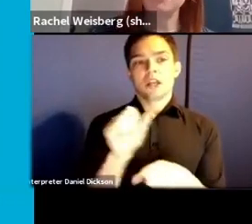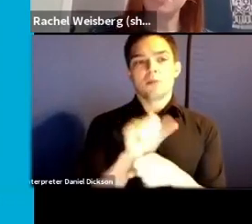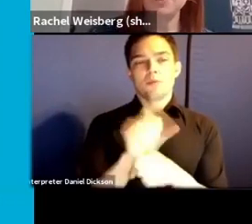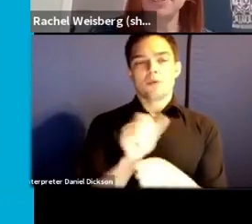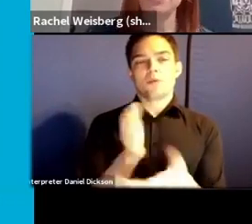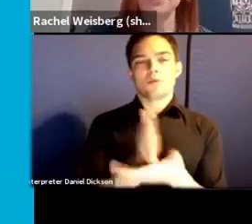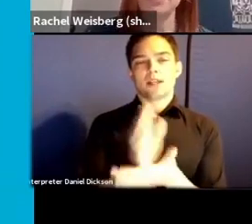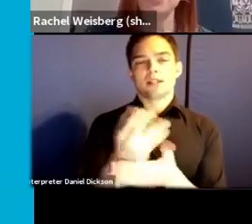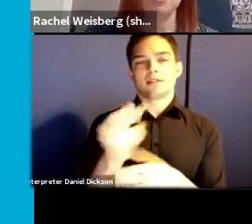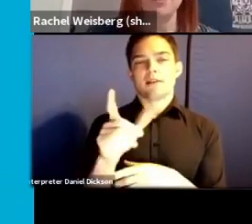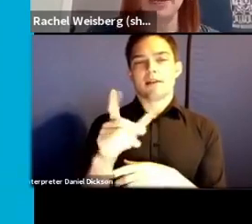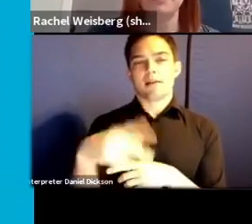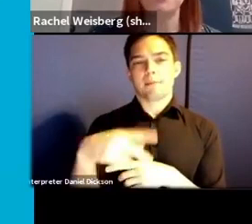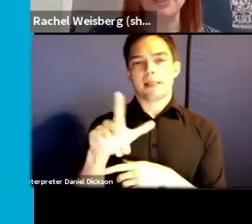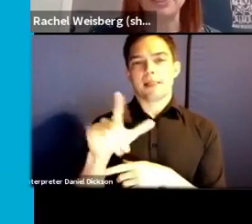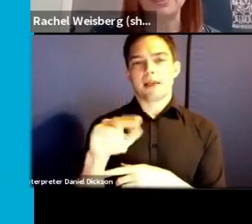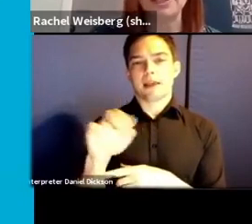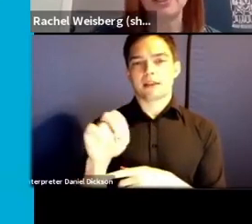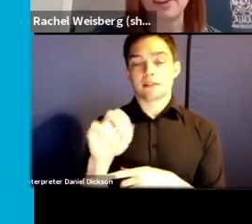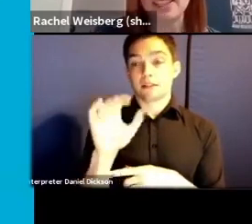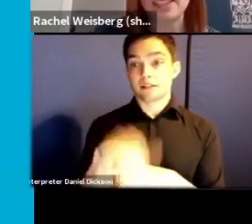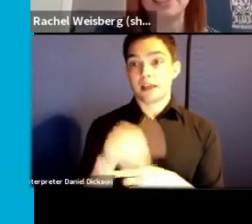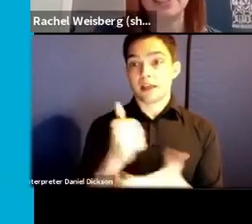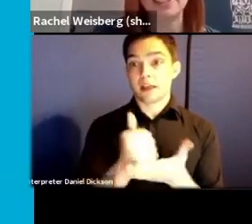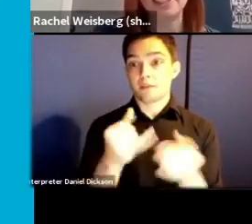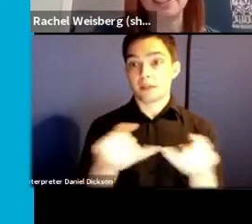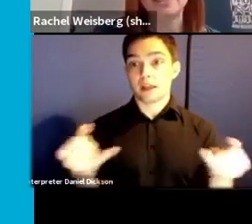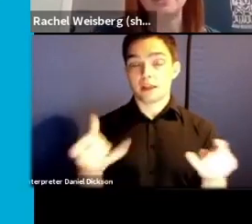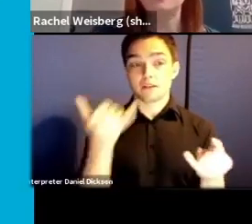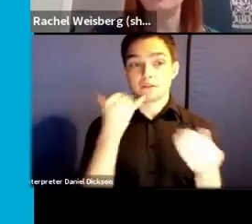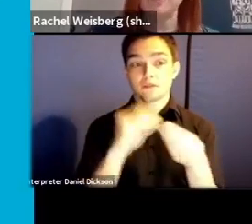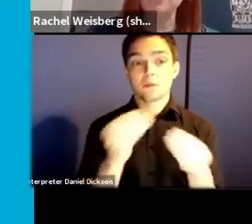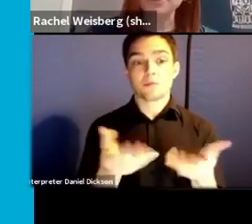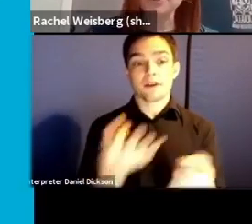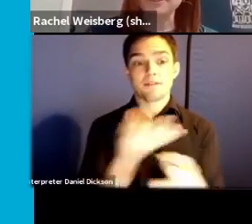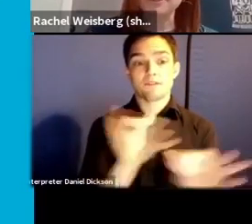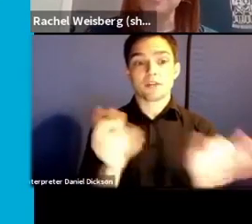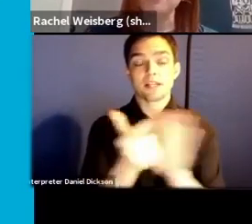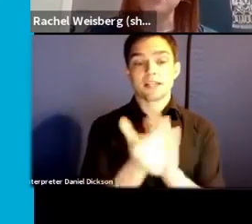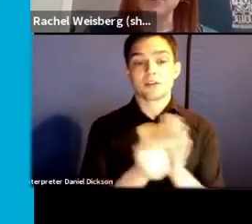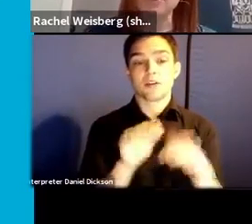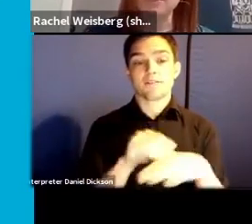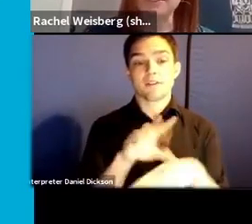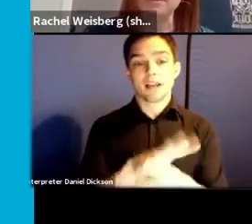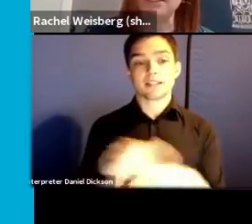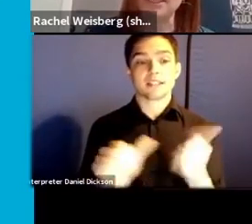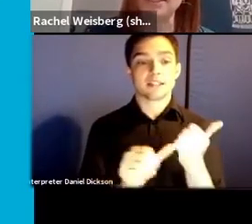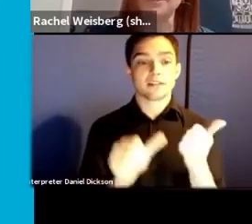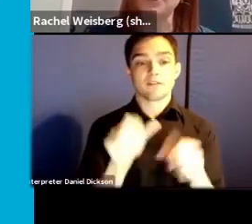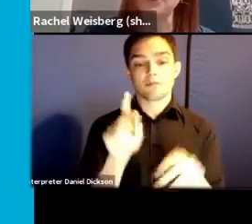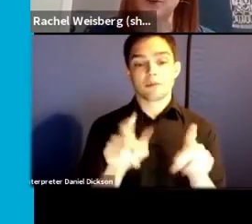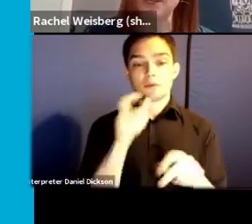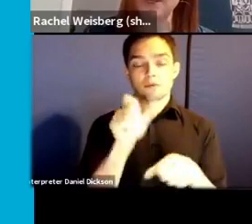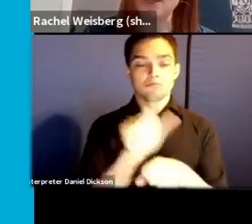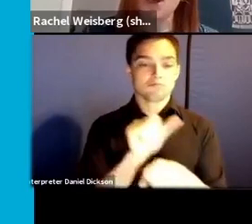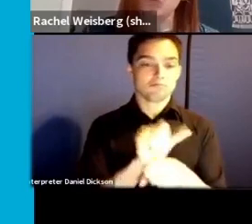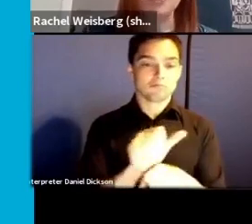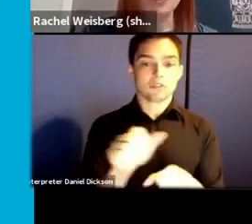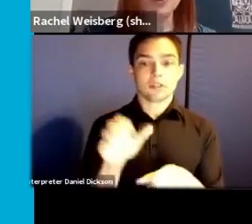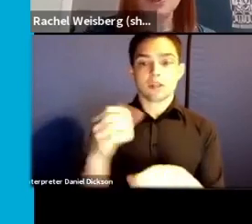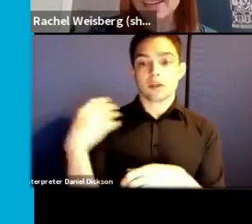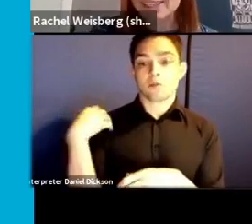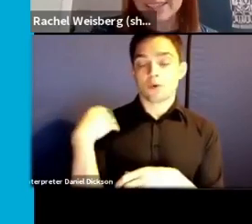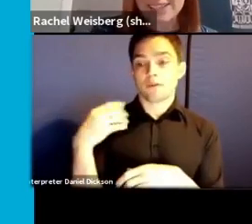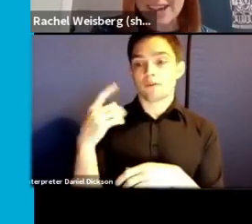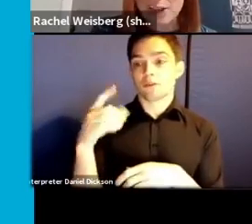Helpline. This helpline is here to provide free legal advice and legal assistance for job seekers and employees with disabilities in